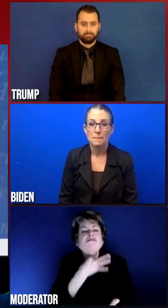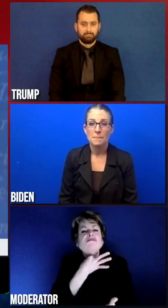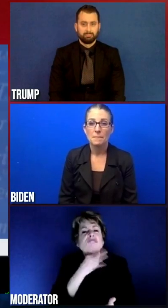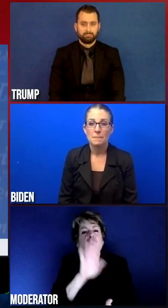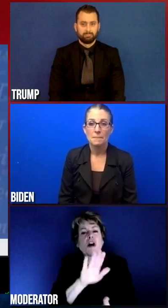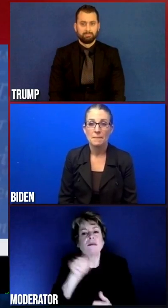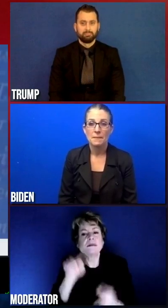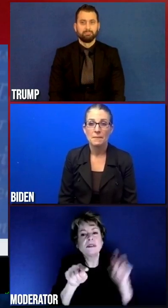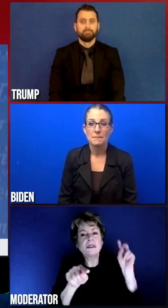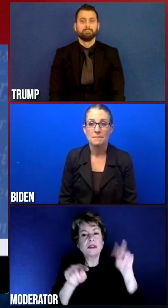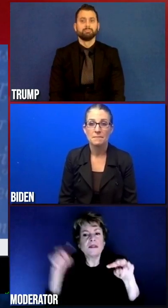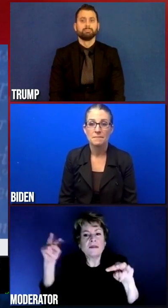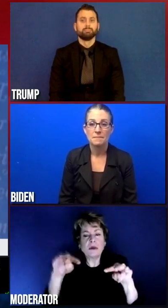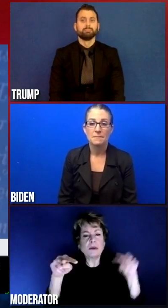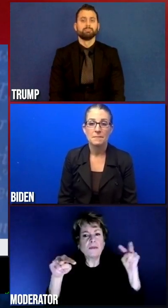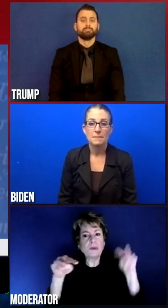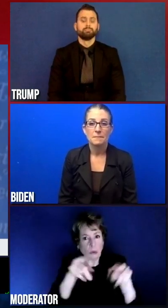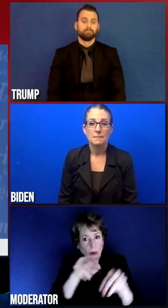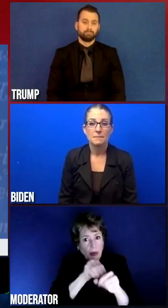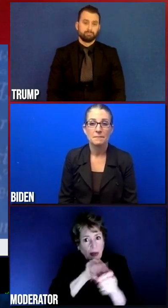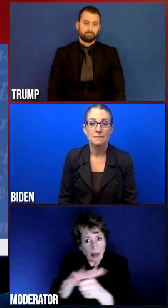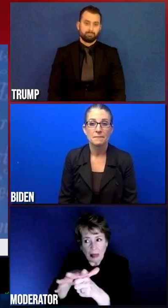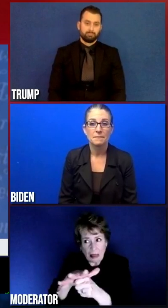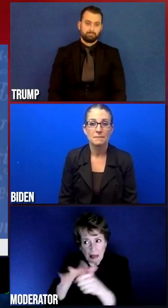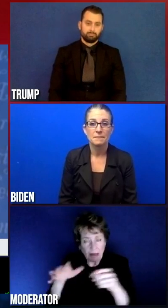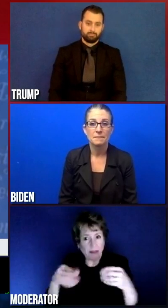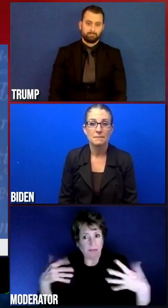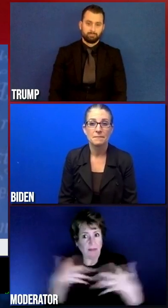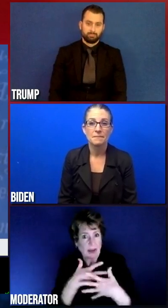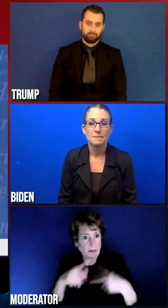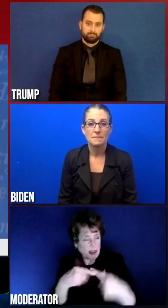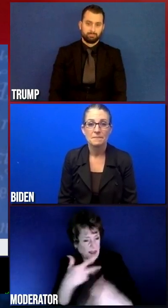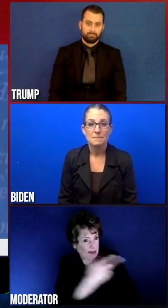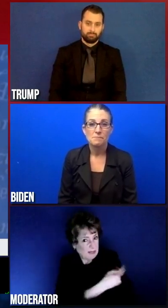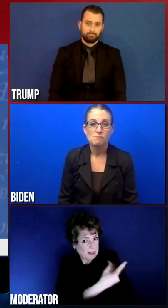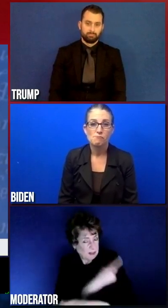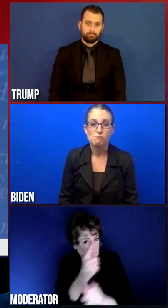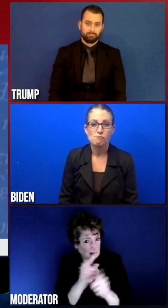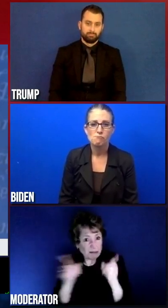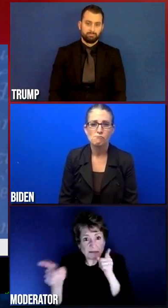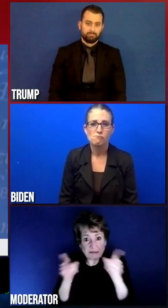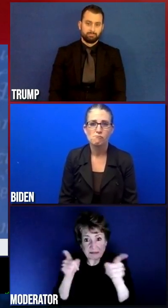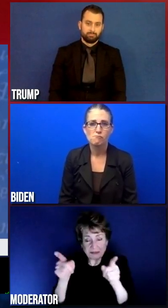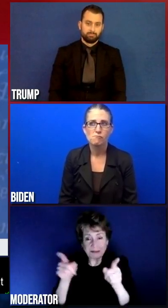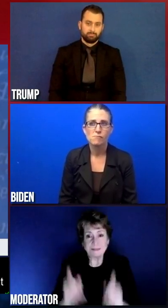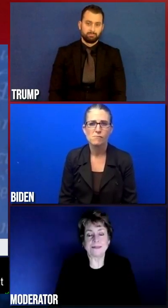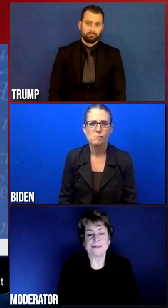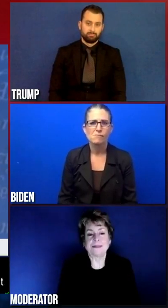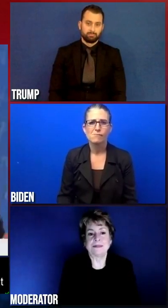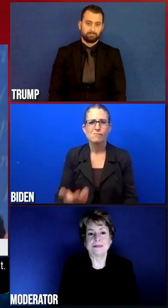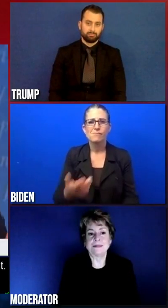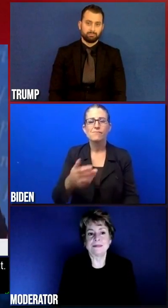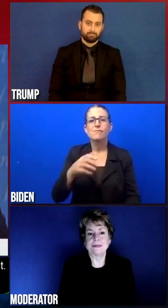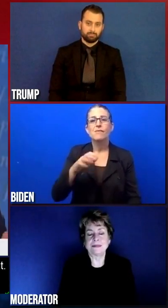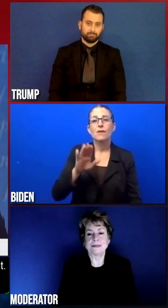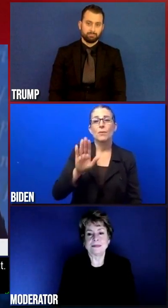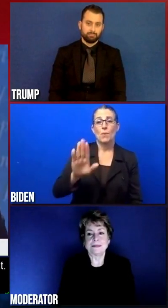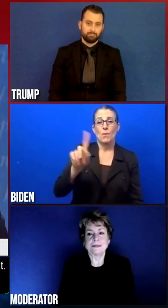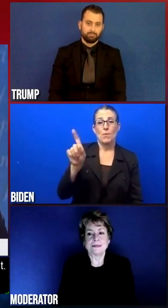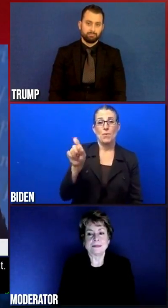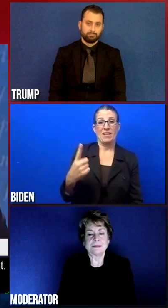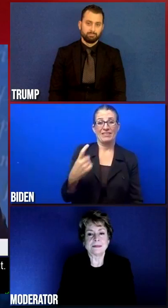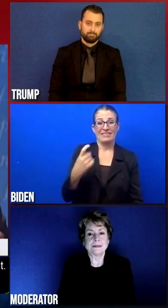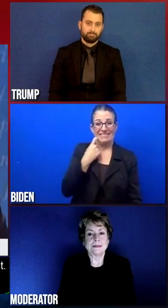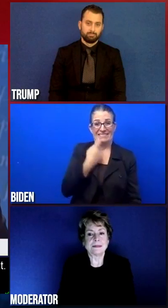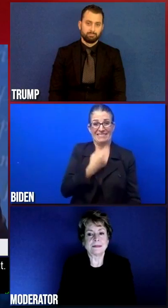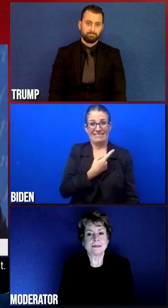more than the question you just asked him. You pointed out. He puts pressure and disagrees with his own scientists. But you're saying Everybody you can't,